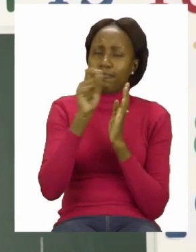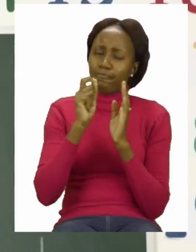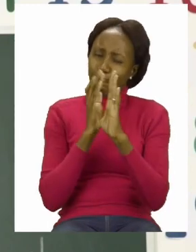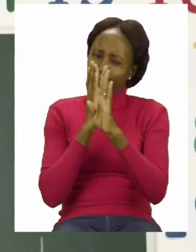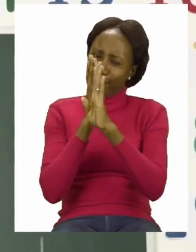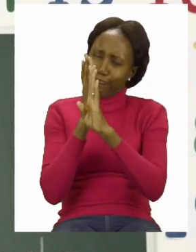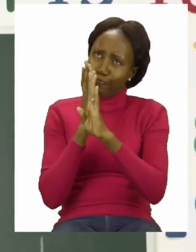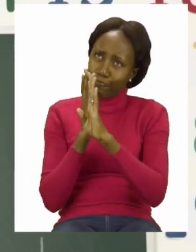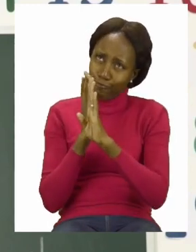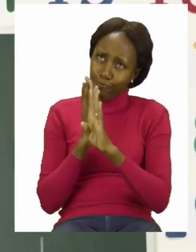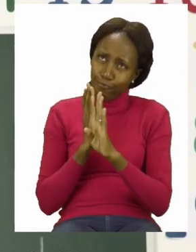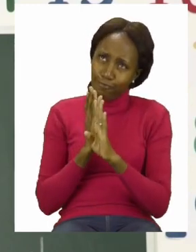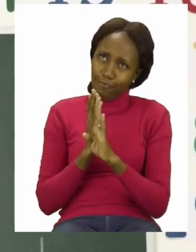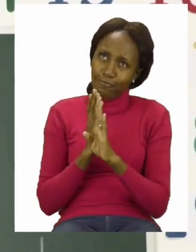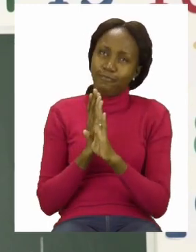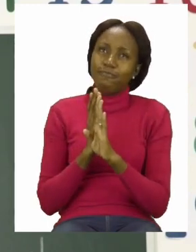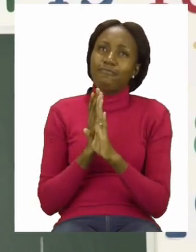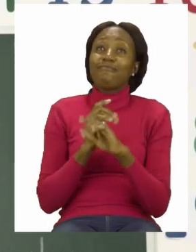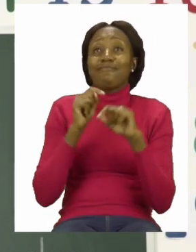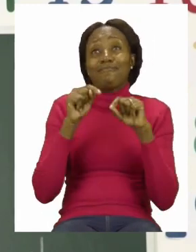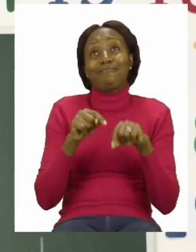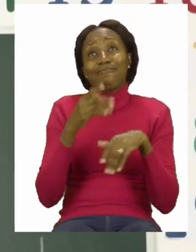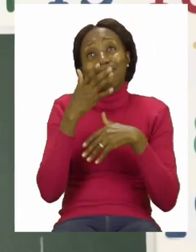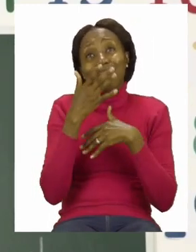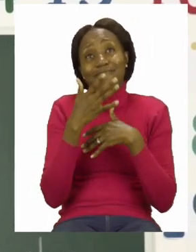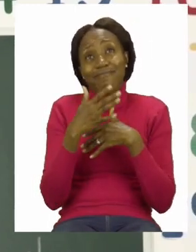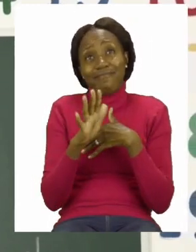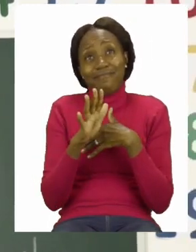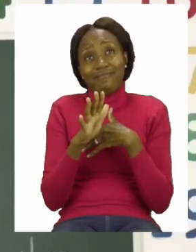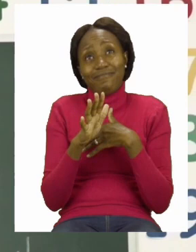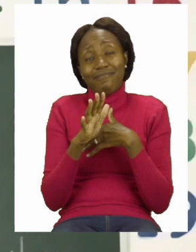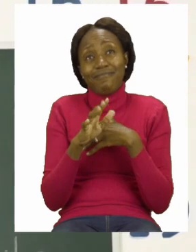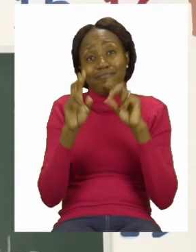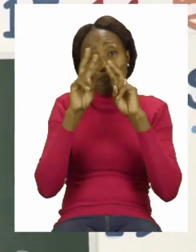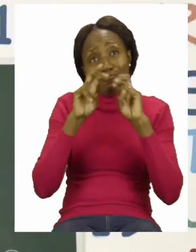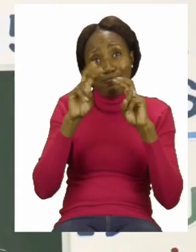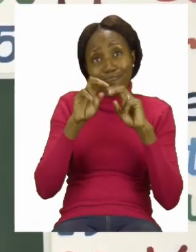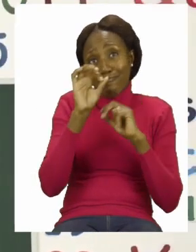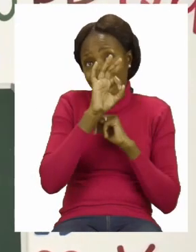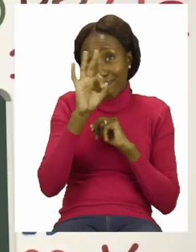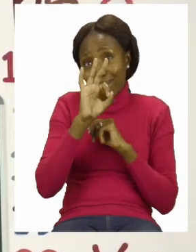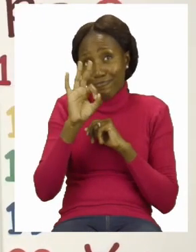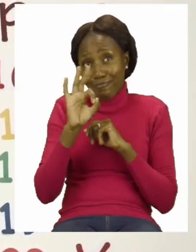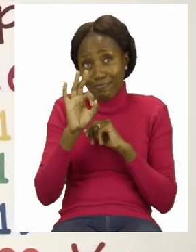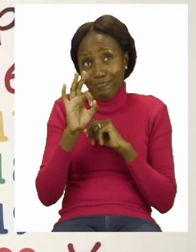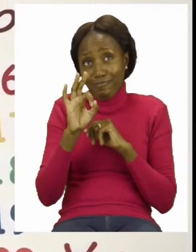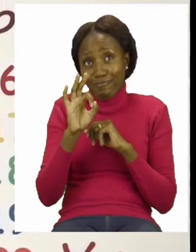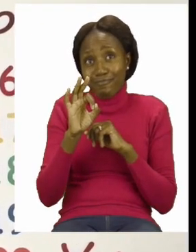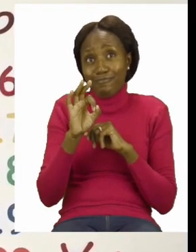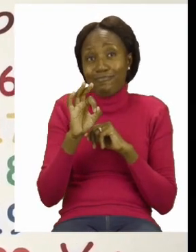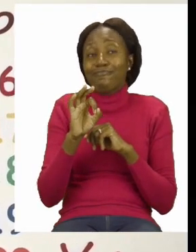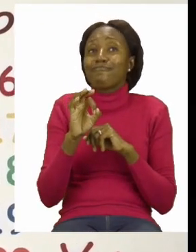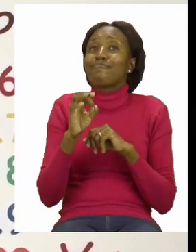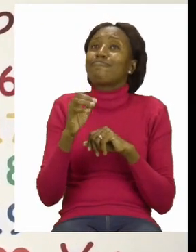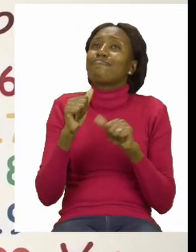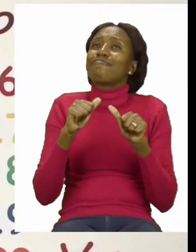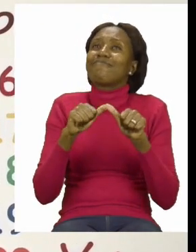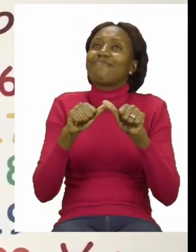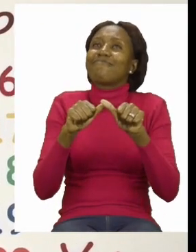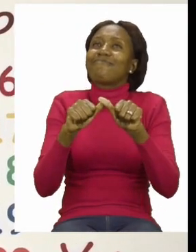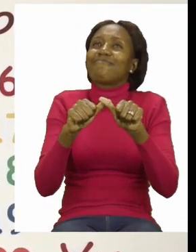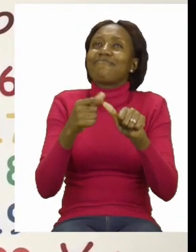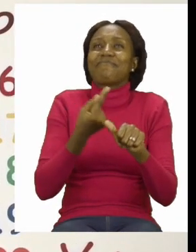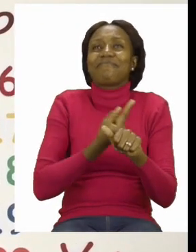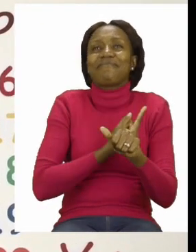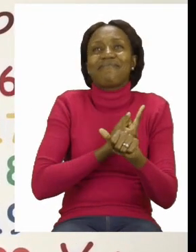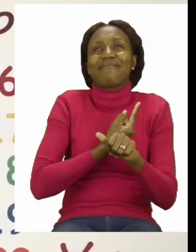line. So now that we have done tracing and looked for the sound F, you are going to continue the exercise by